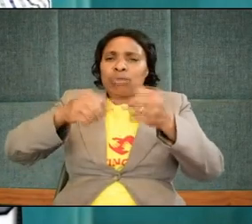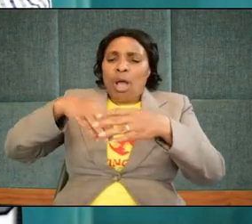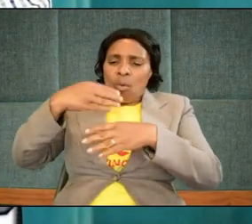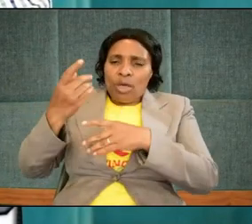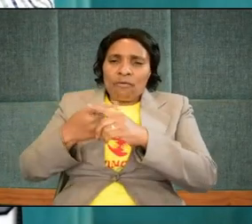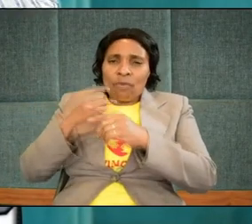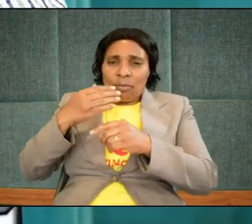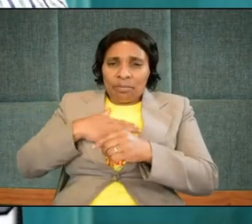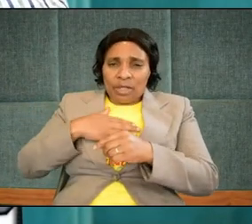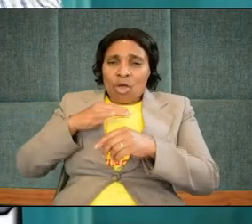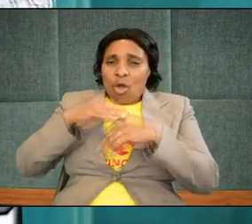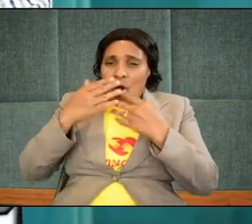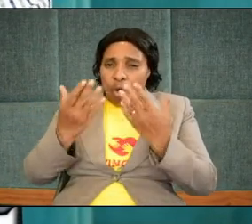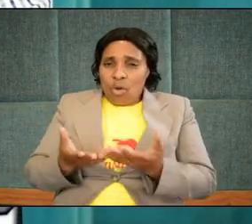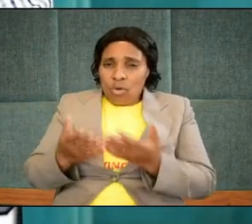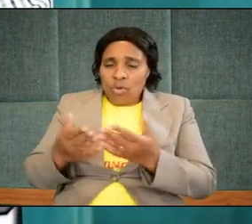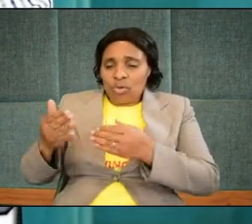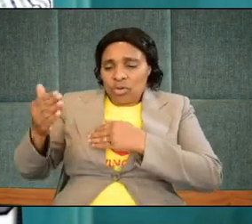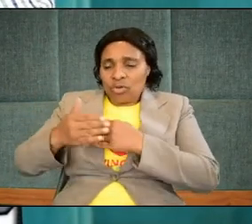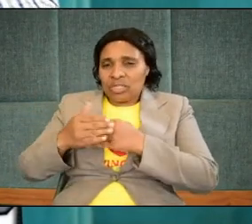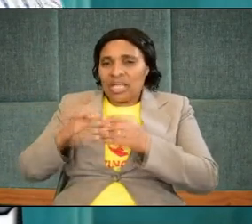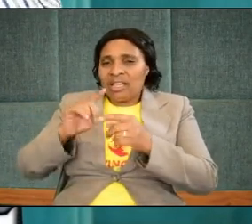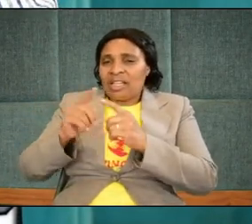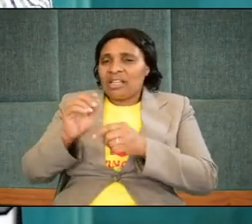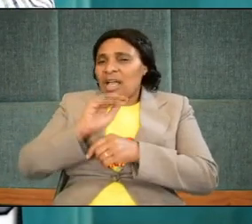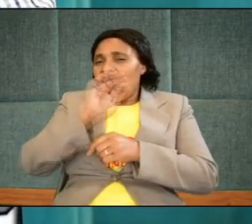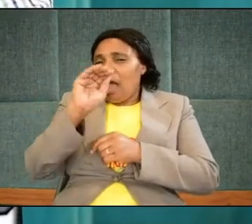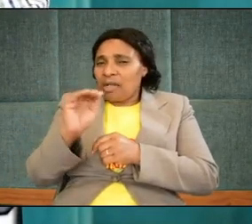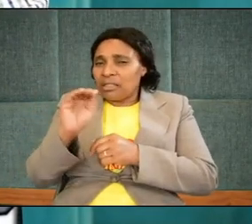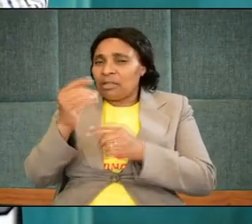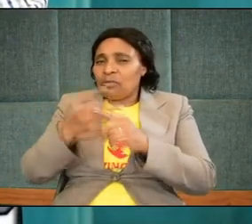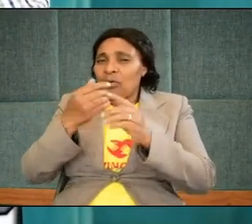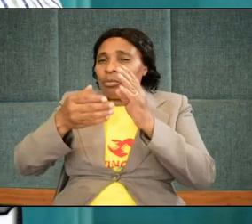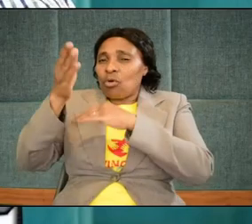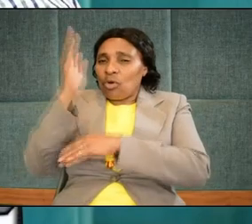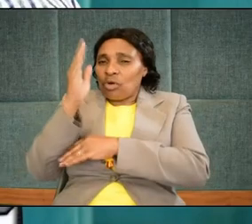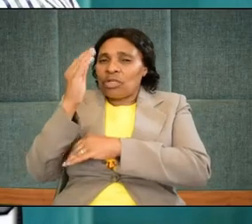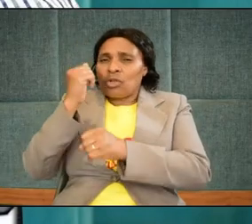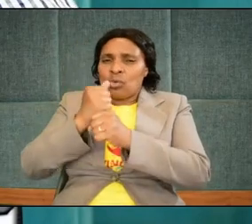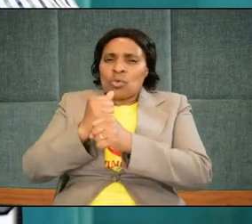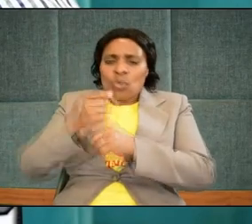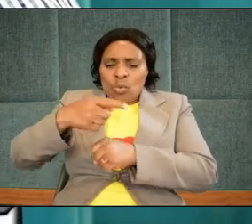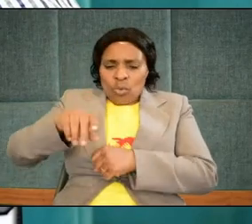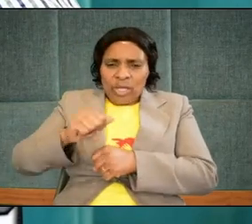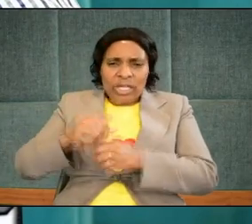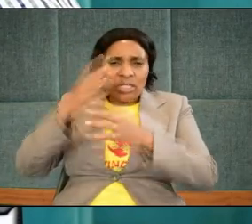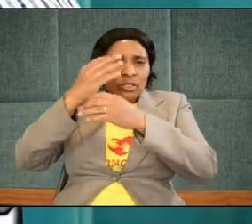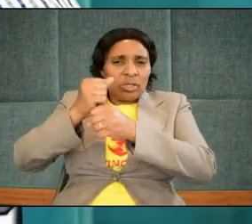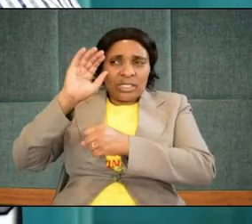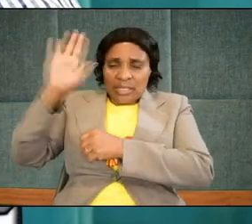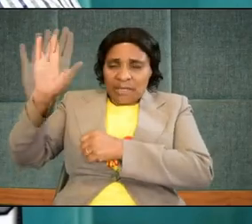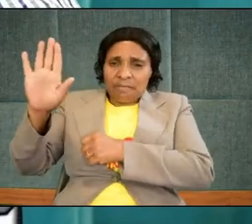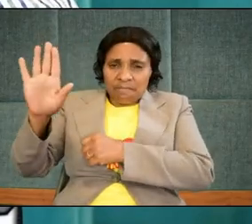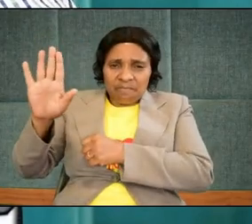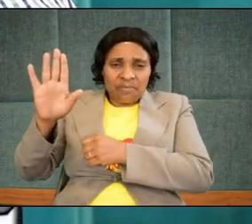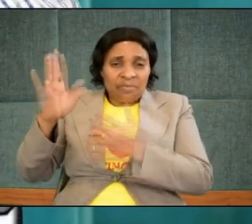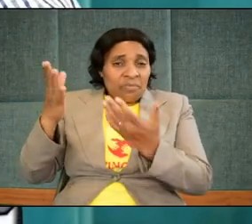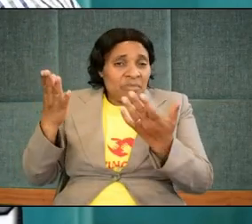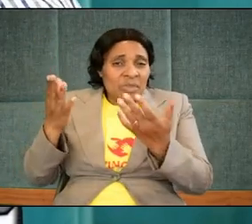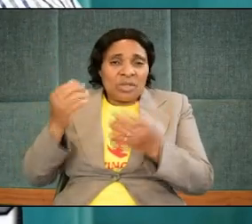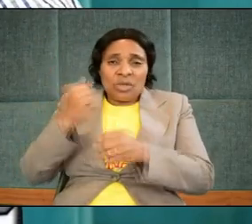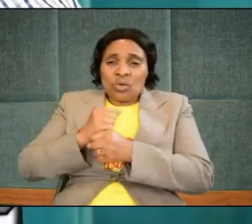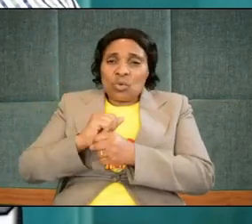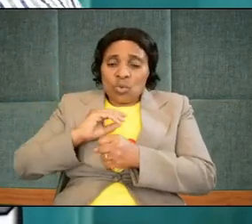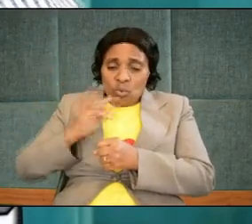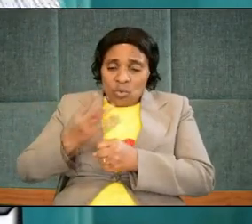to me? God asks us that question. Do we trust him? Coming back to how we started on the What Do You Think section. Do we